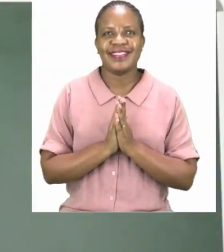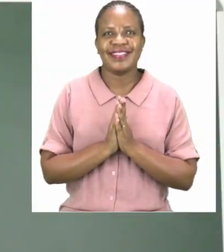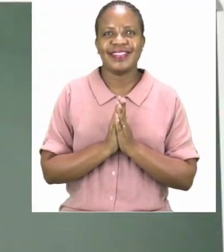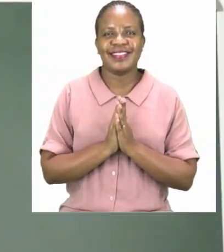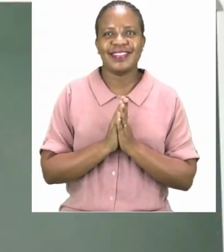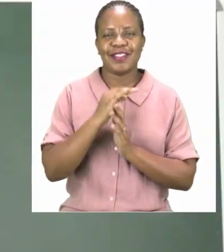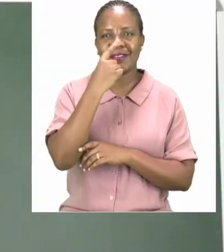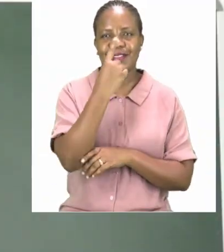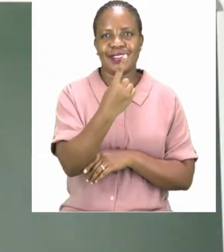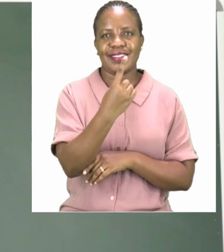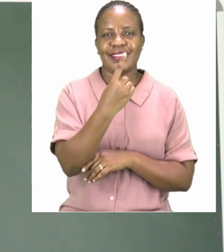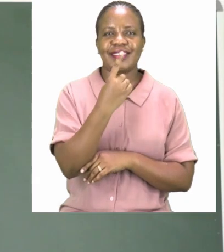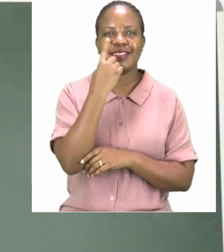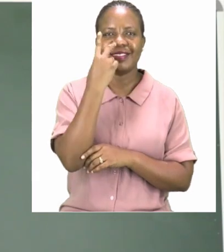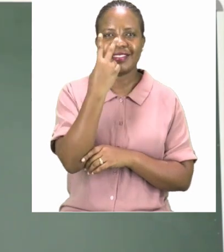two,